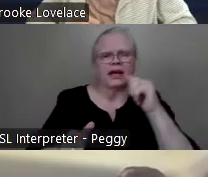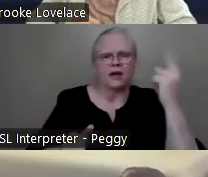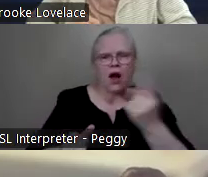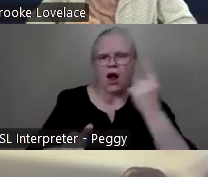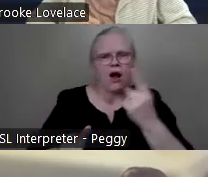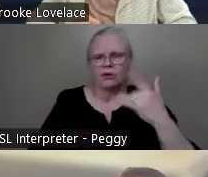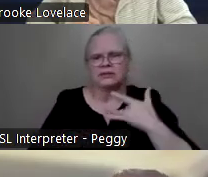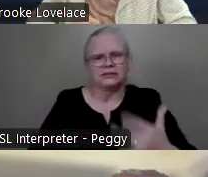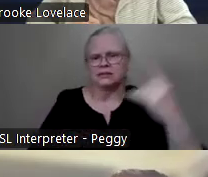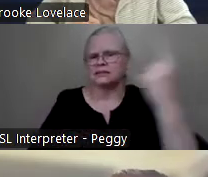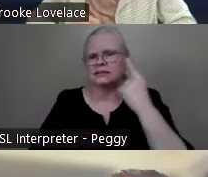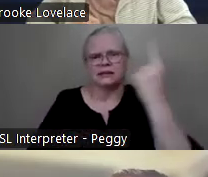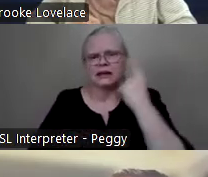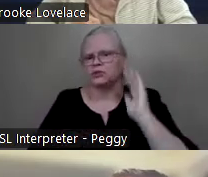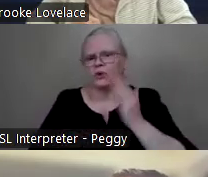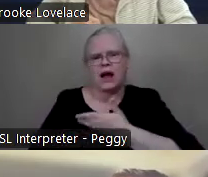to our events,